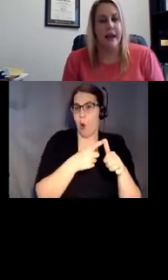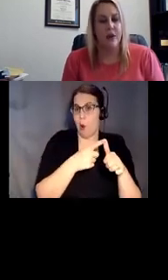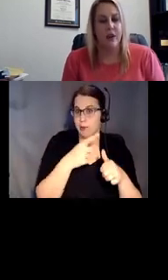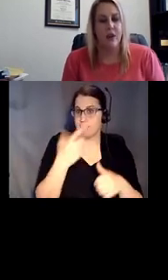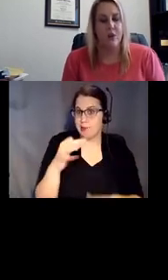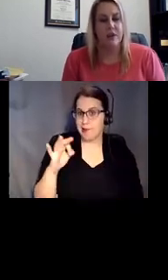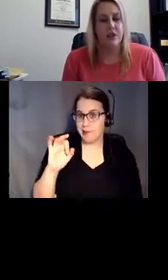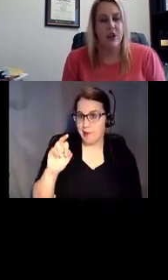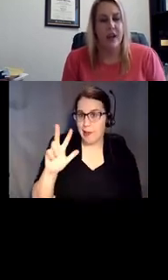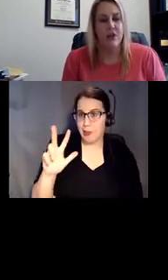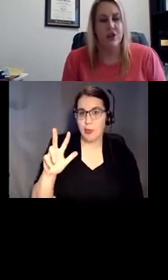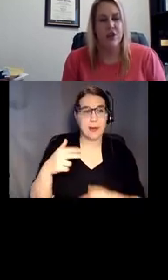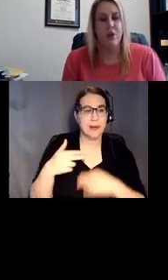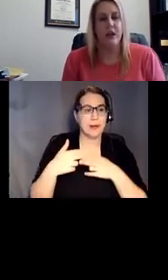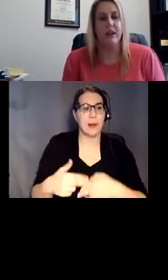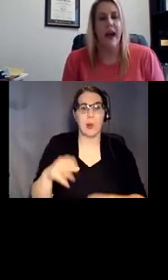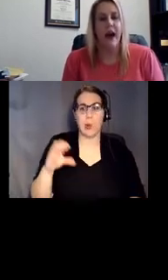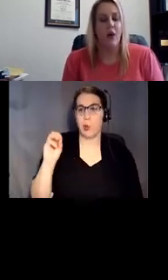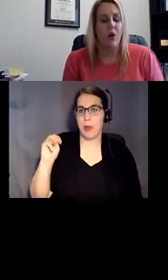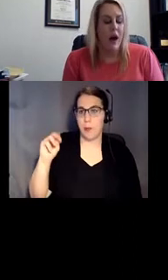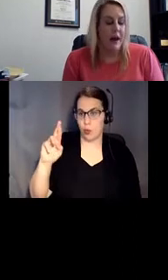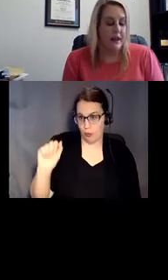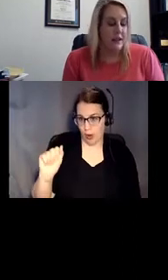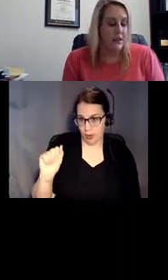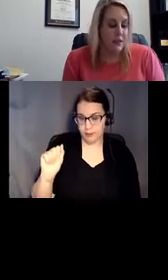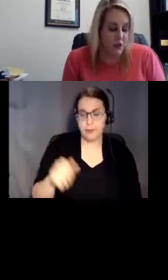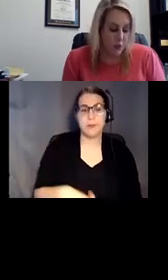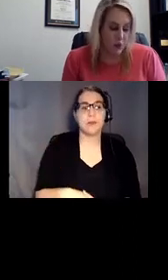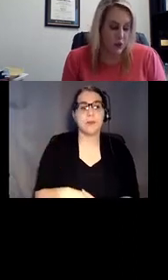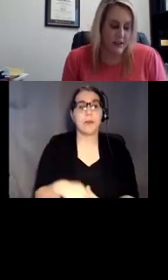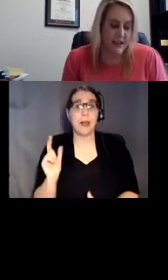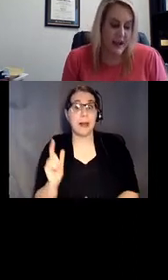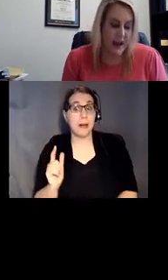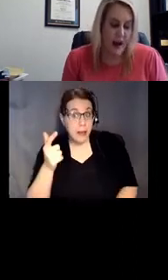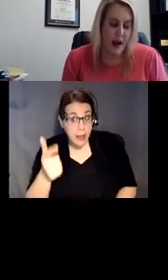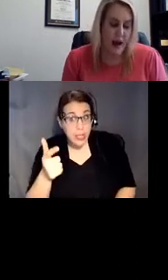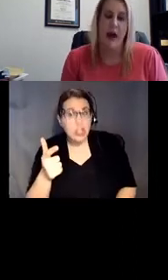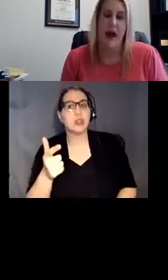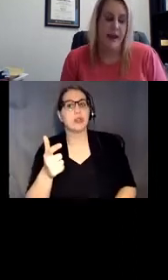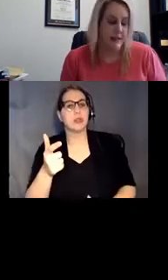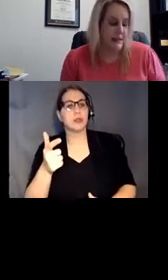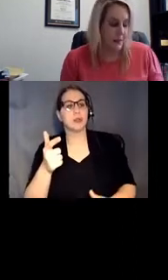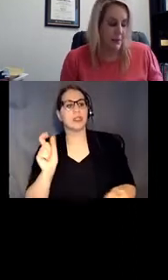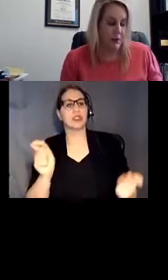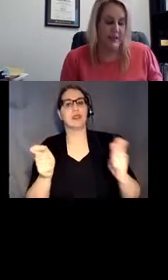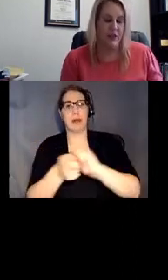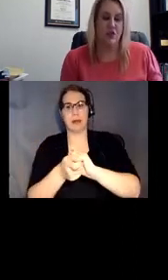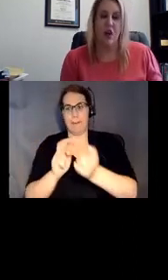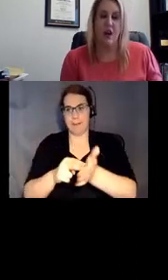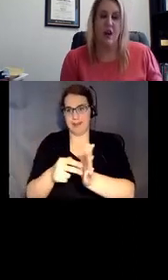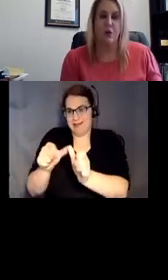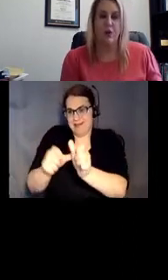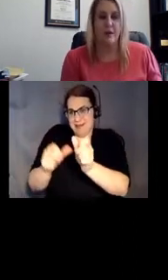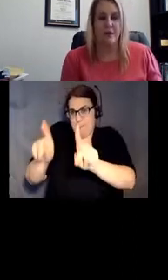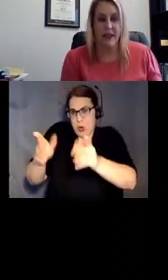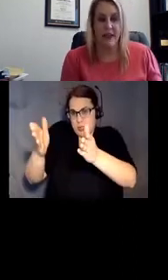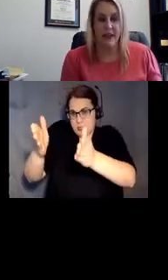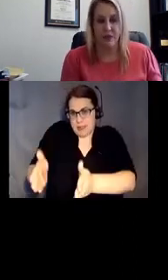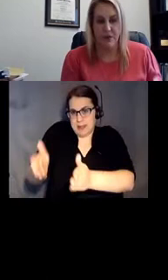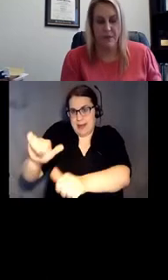and later there was a change to allow an individual to set up a supplemental needs trust